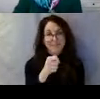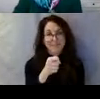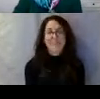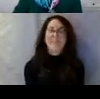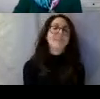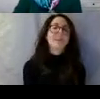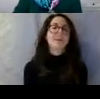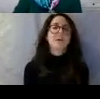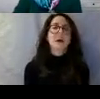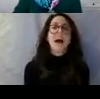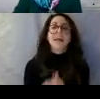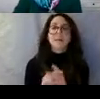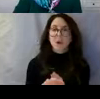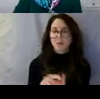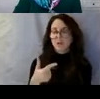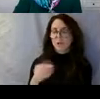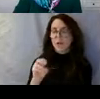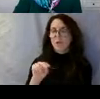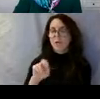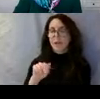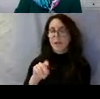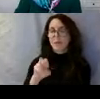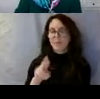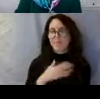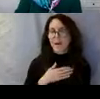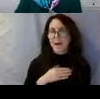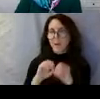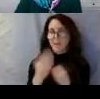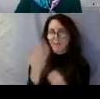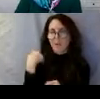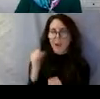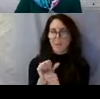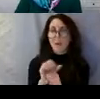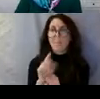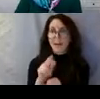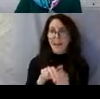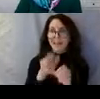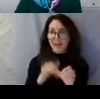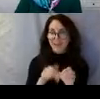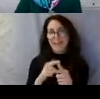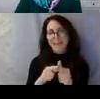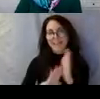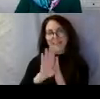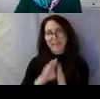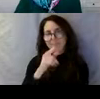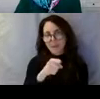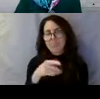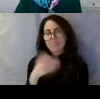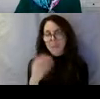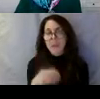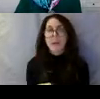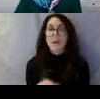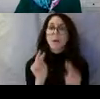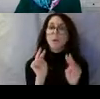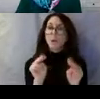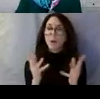it started at Generator, which is the organization I mentioned earlier, but actually this was all created after I left there. And this is what we're looking at is